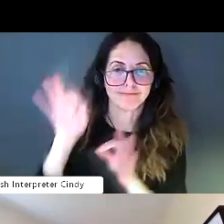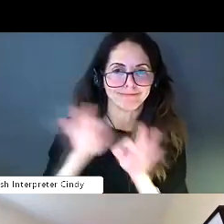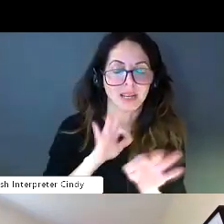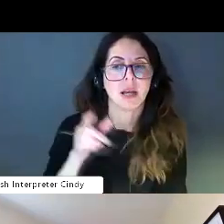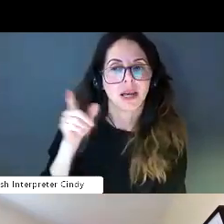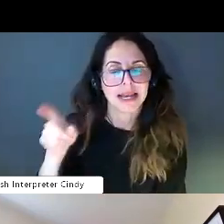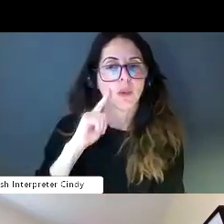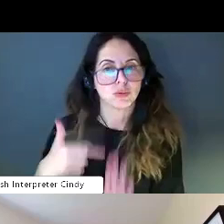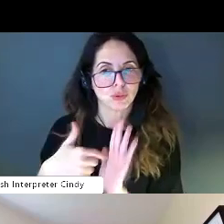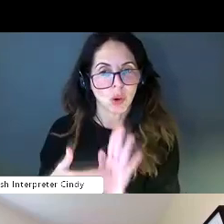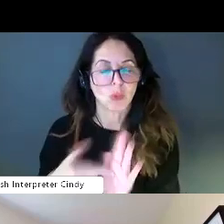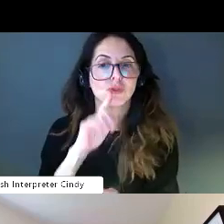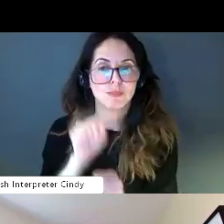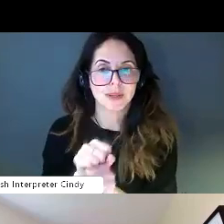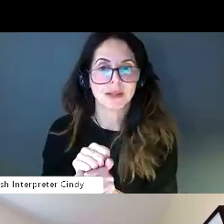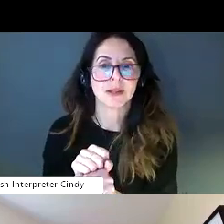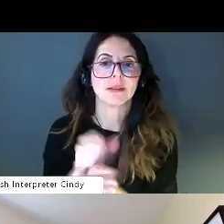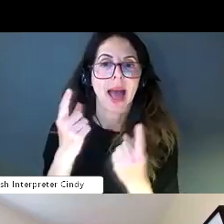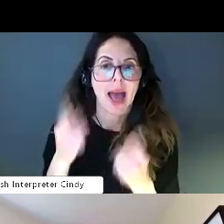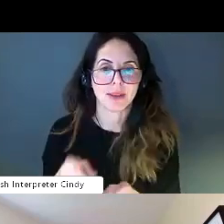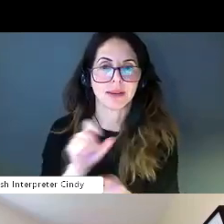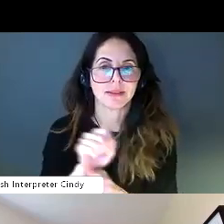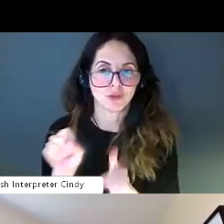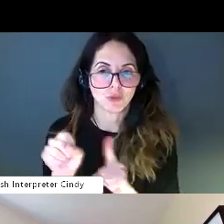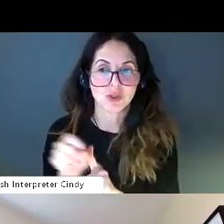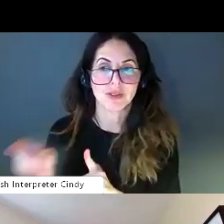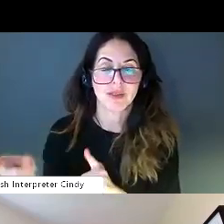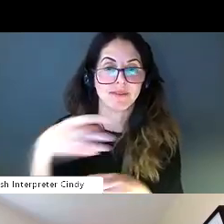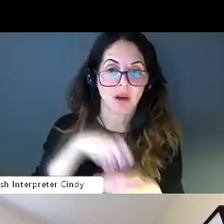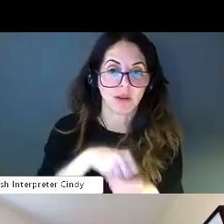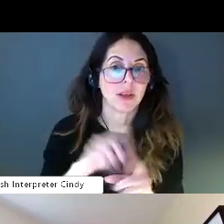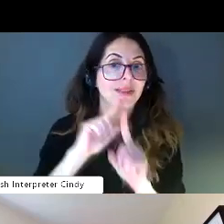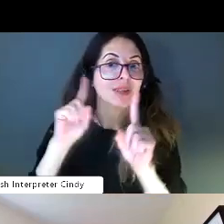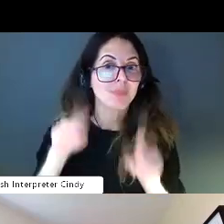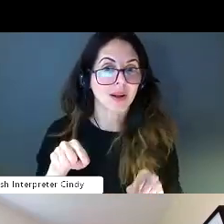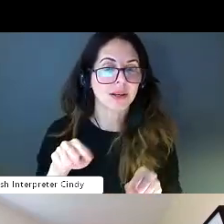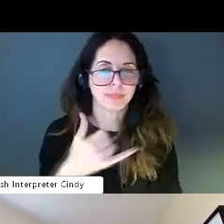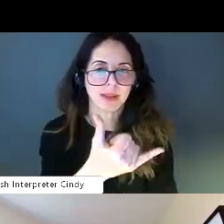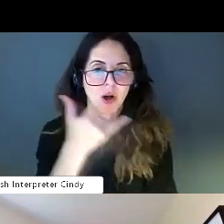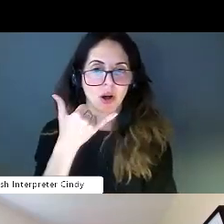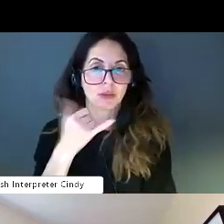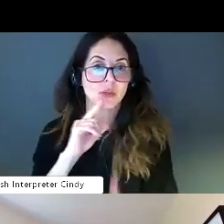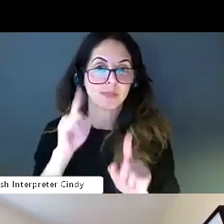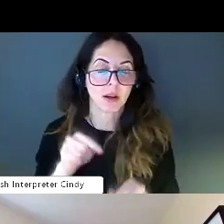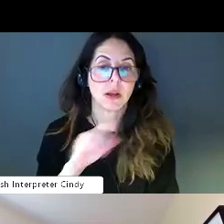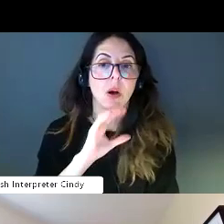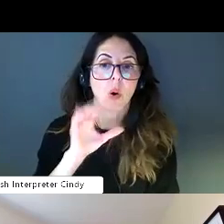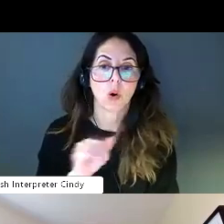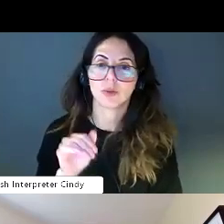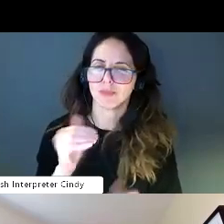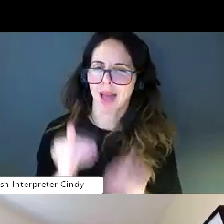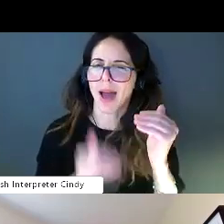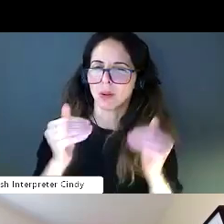present some real cases that they have been involved in where they have responded to calls where there has been older adults with cognitive